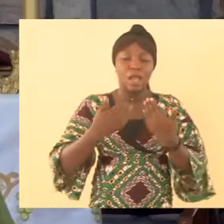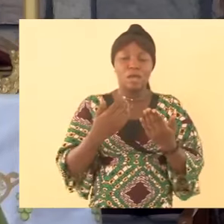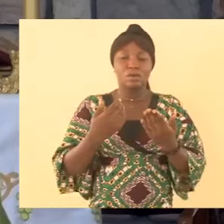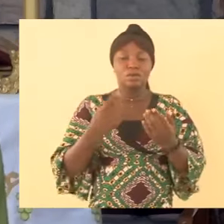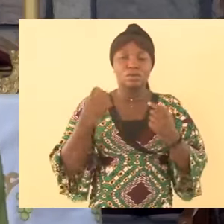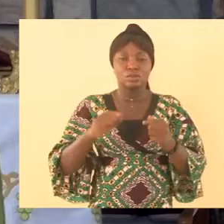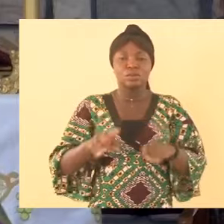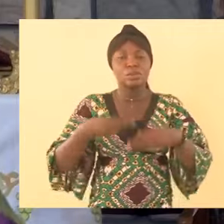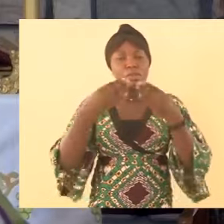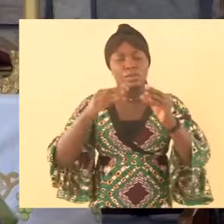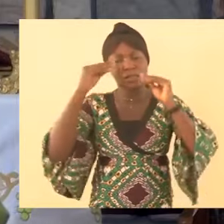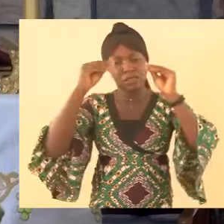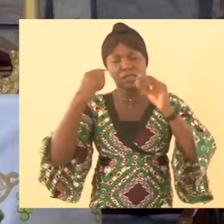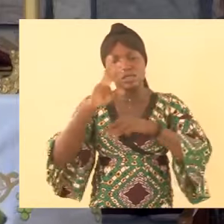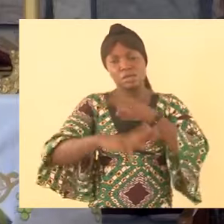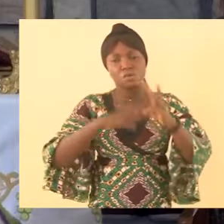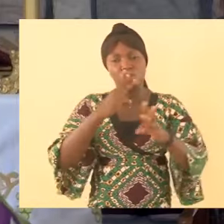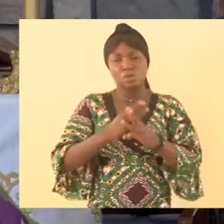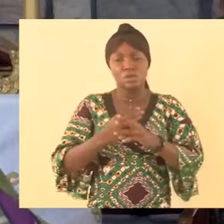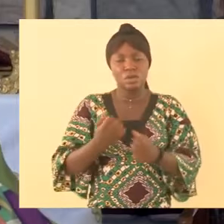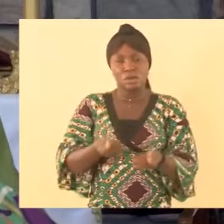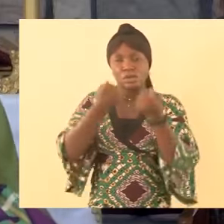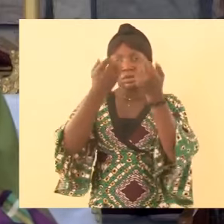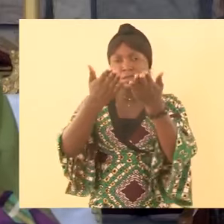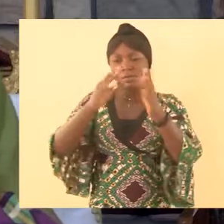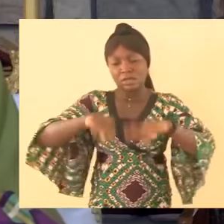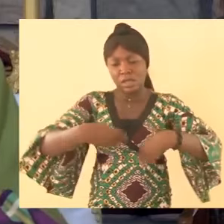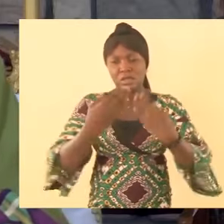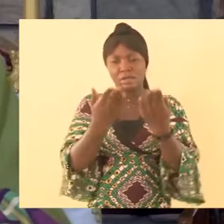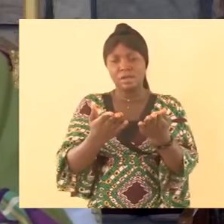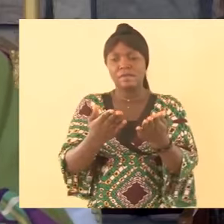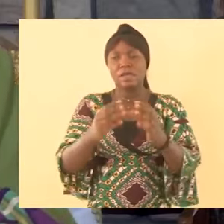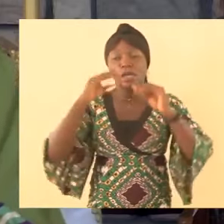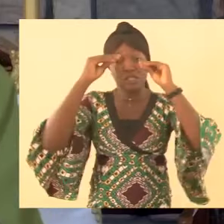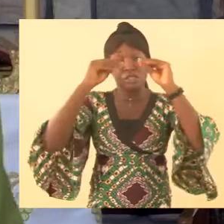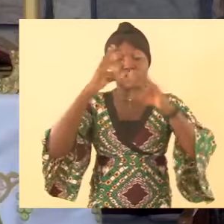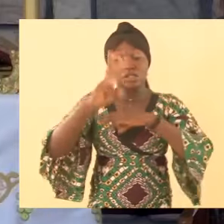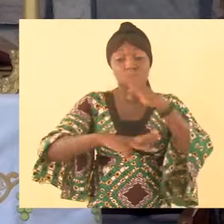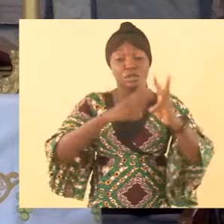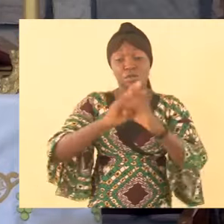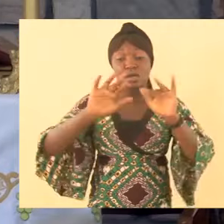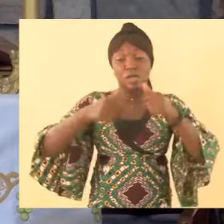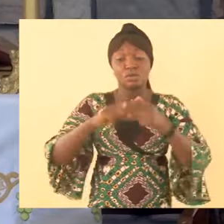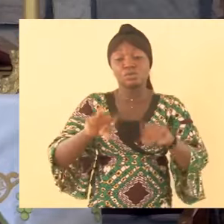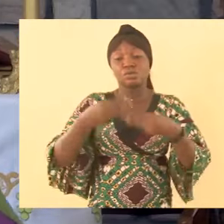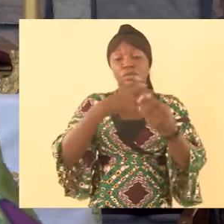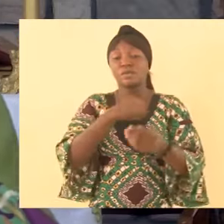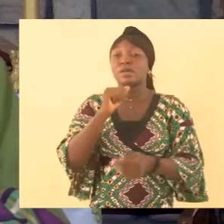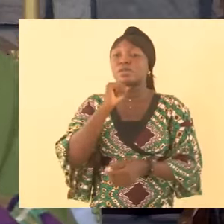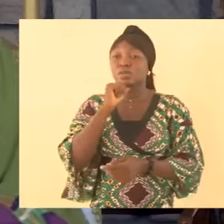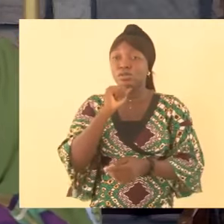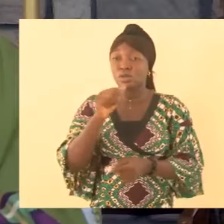generous. Let us teach the world sacrificial giving. Let us teach the world how to